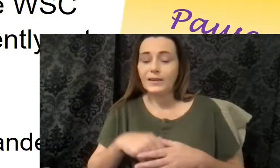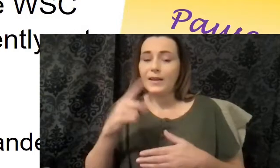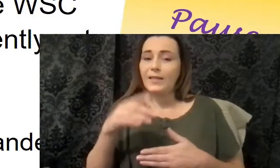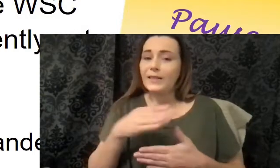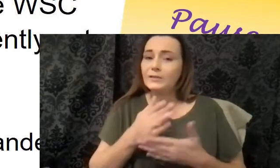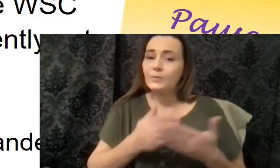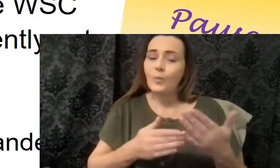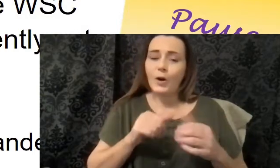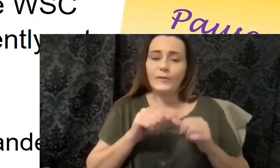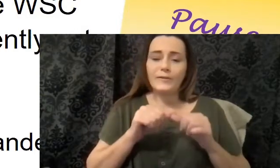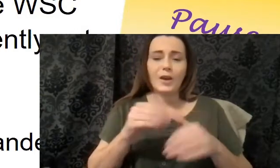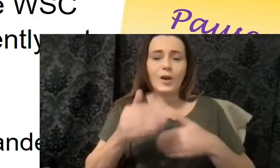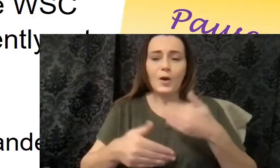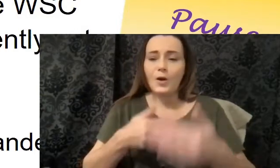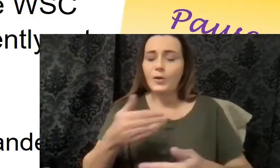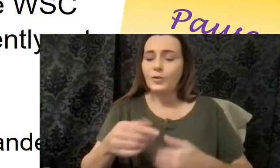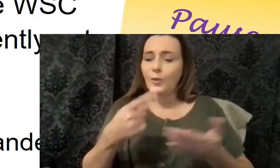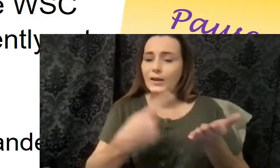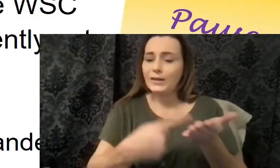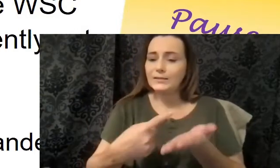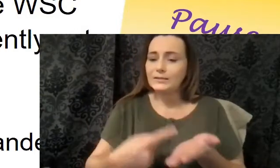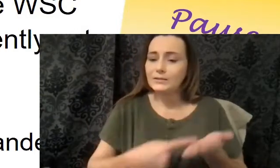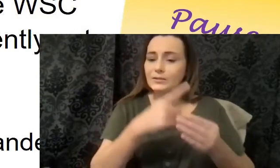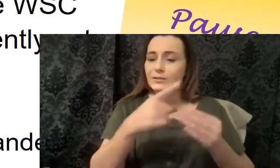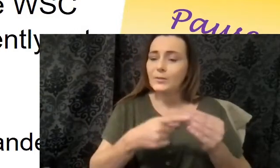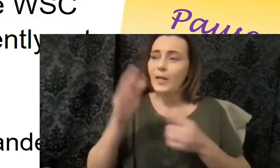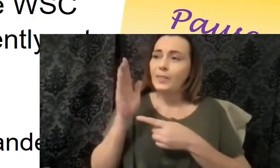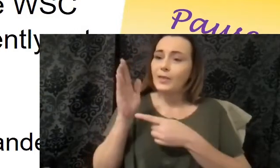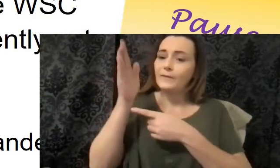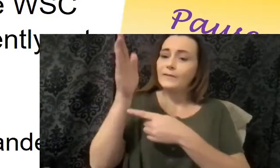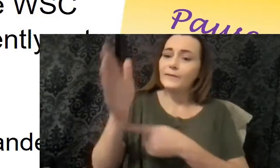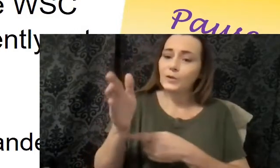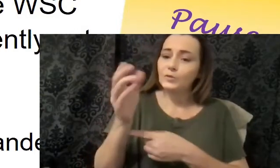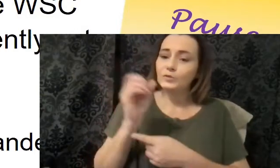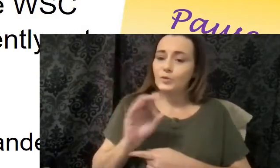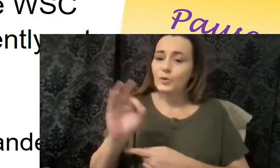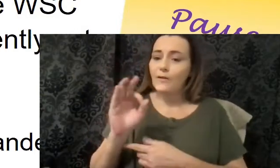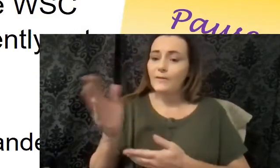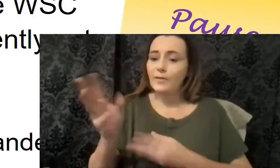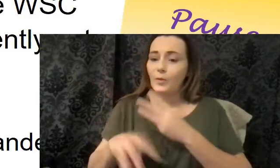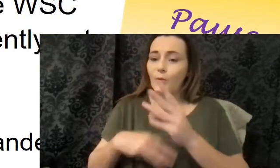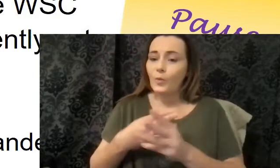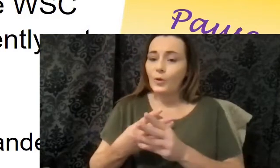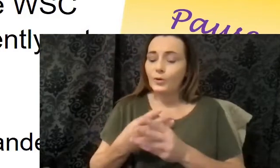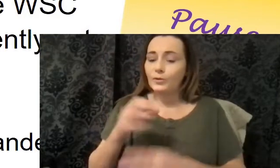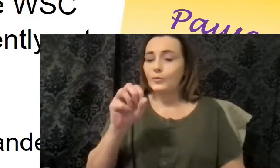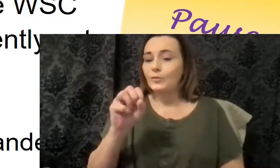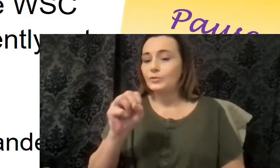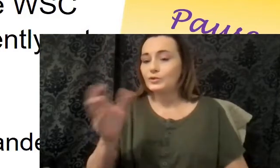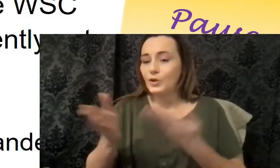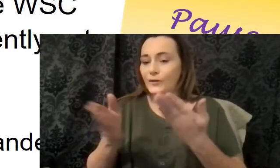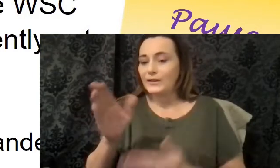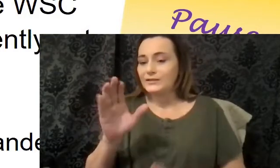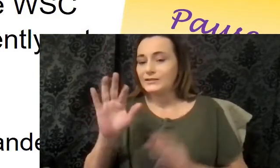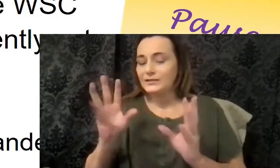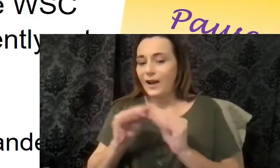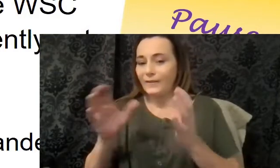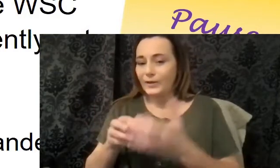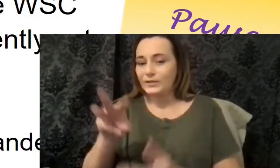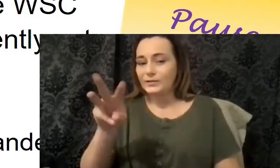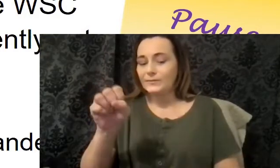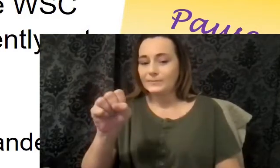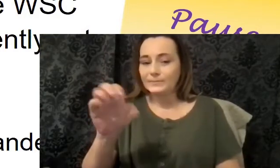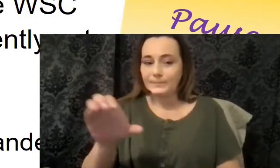discussions about the future of the World Service Conference. Motion 2, to extend